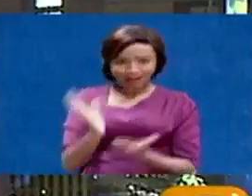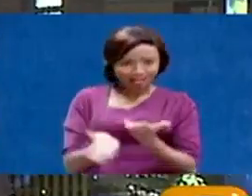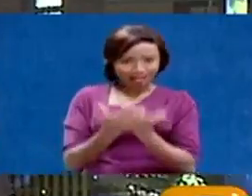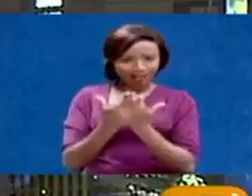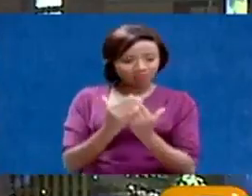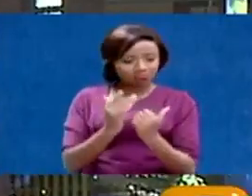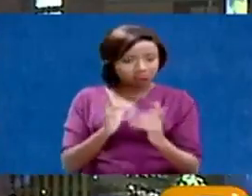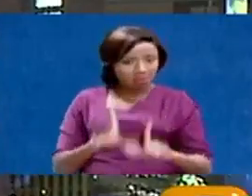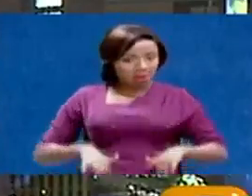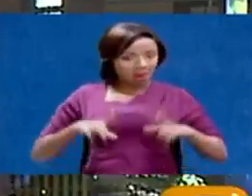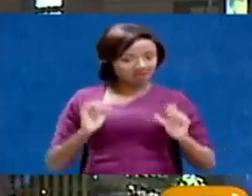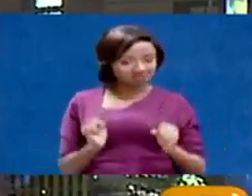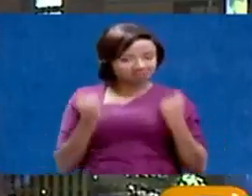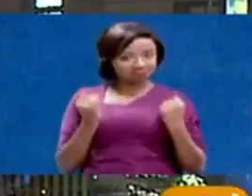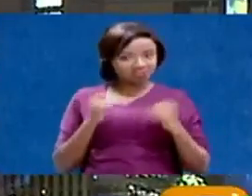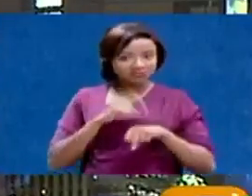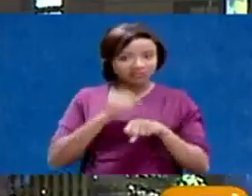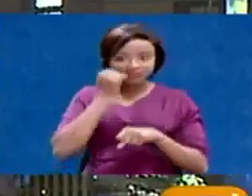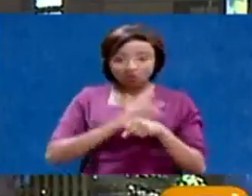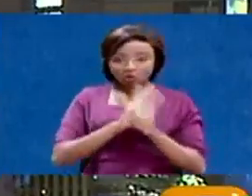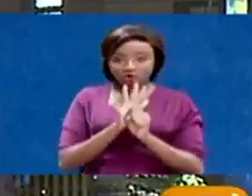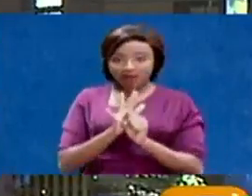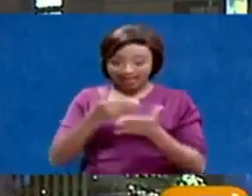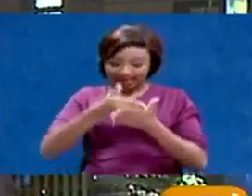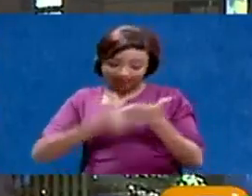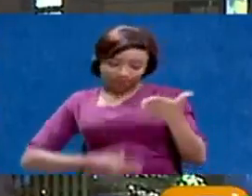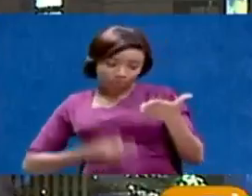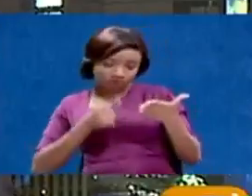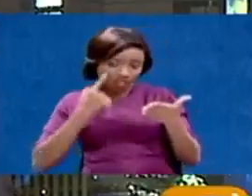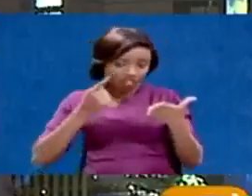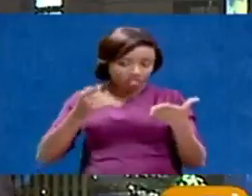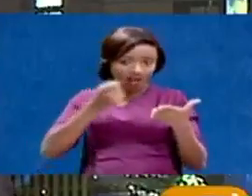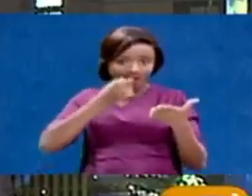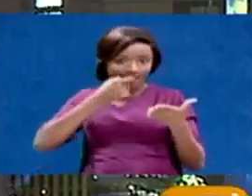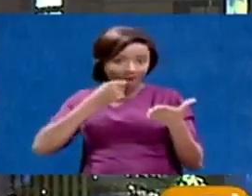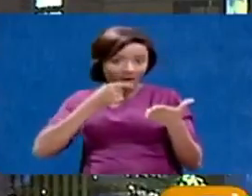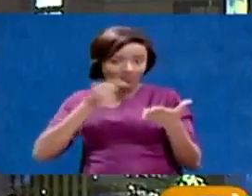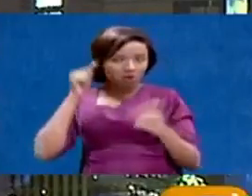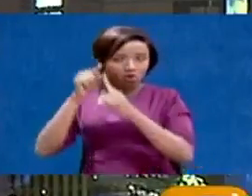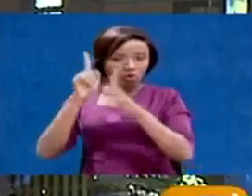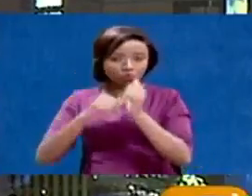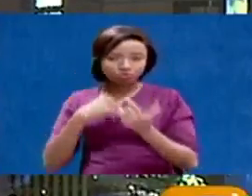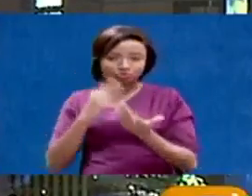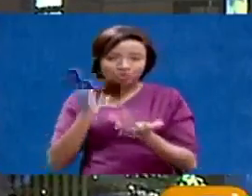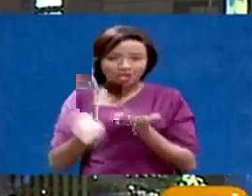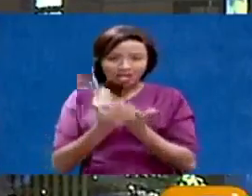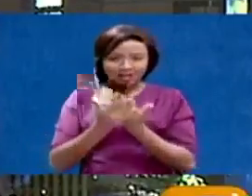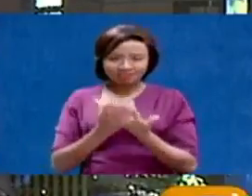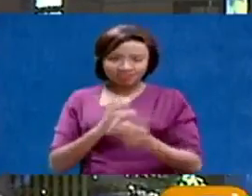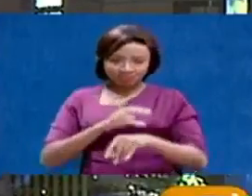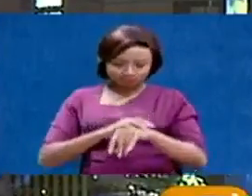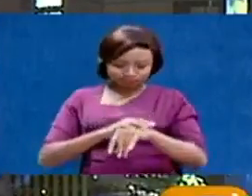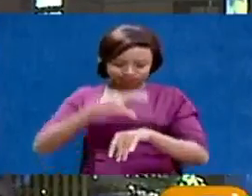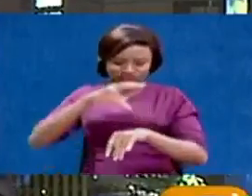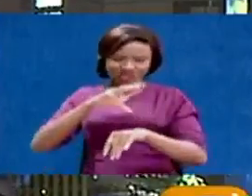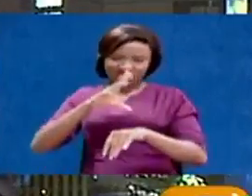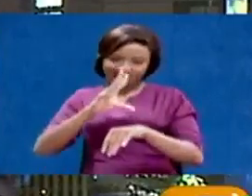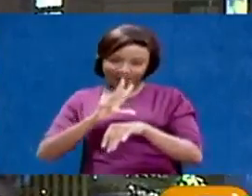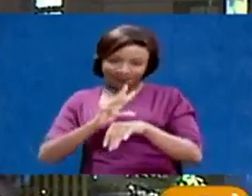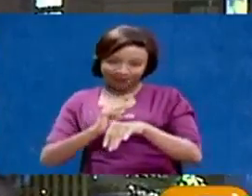COVID-19 patients. Trial results announced on Tuesday showed that dexamethasone, which is used to reduce inflammation in other diseases such as